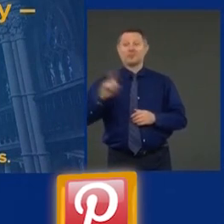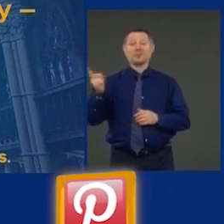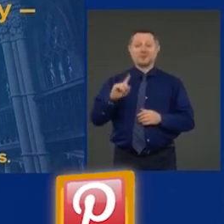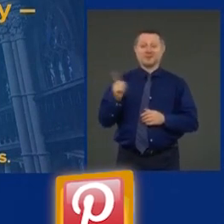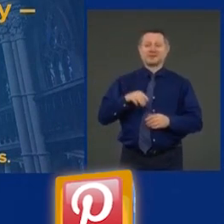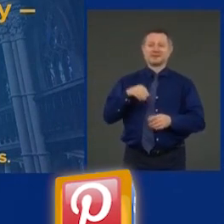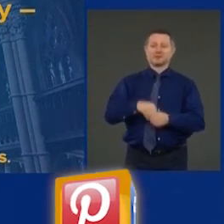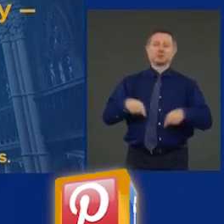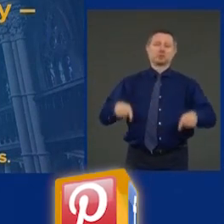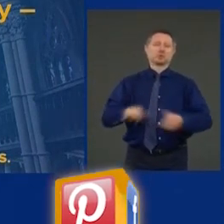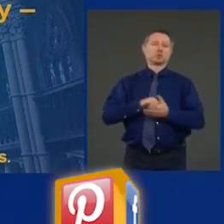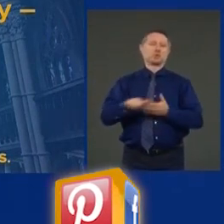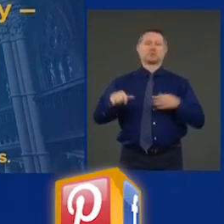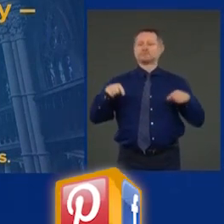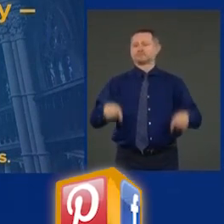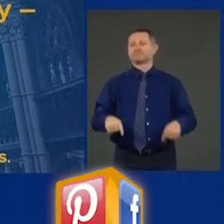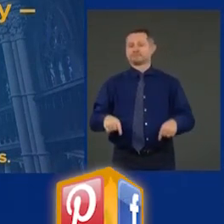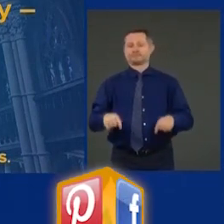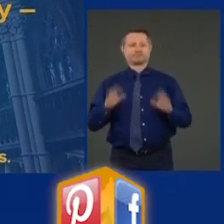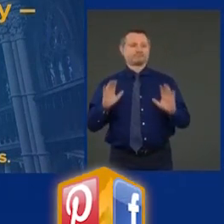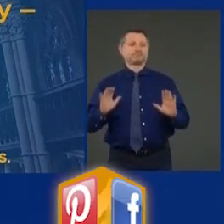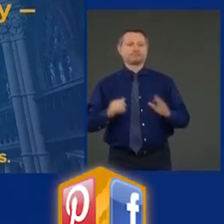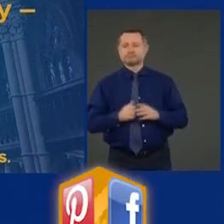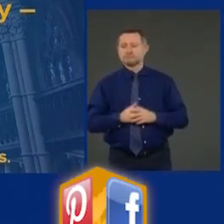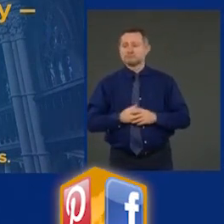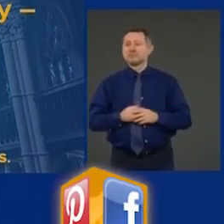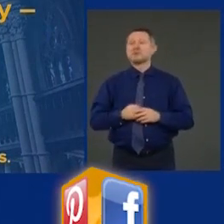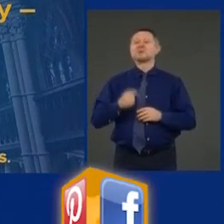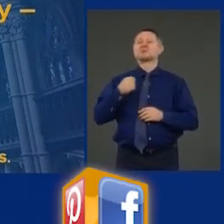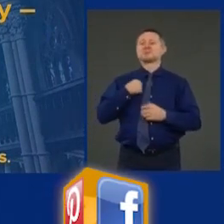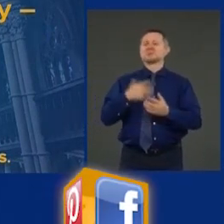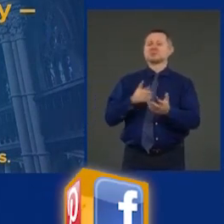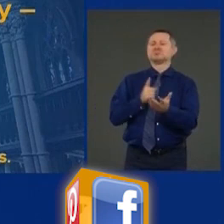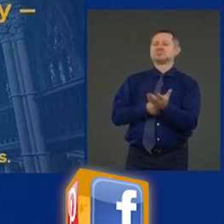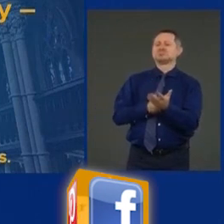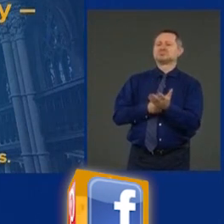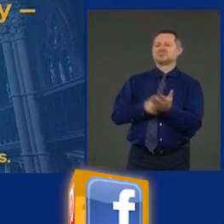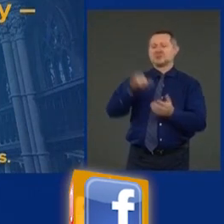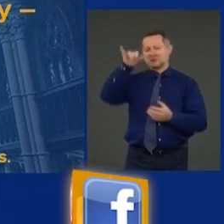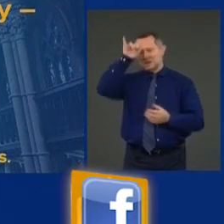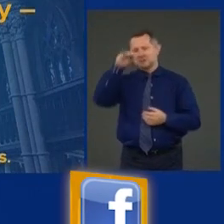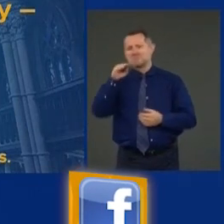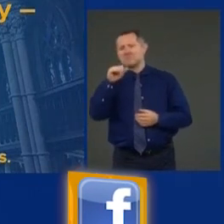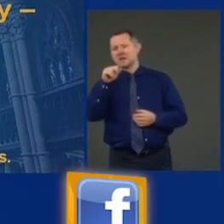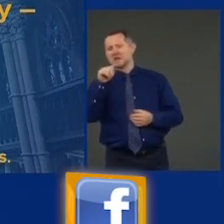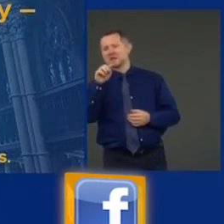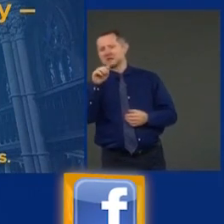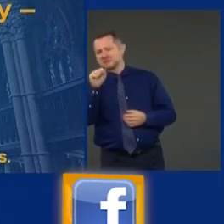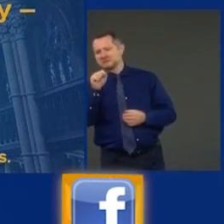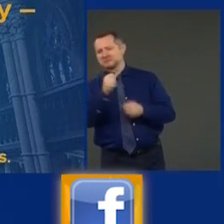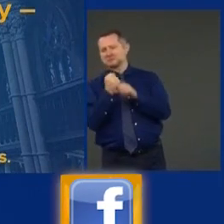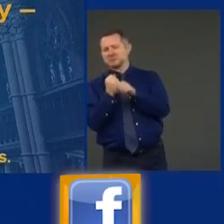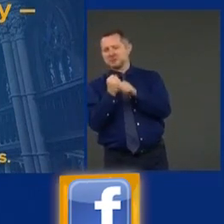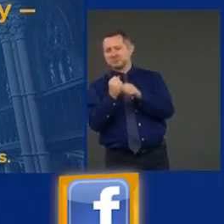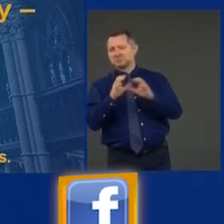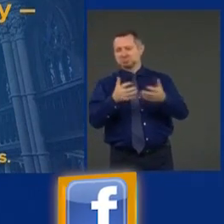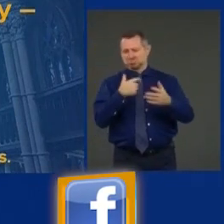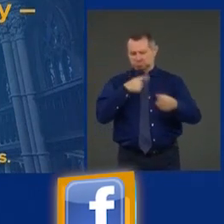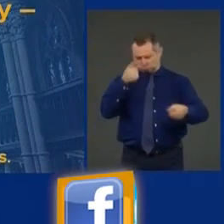of New York. I spoke with the Yankees and Mets organization today and confirmed that we are on